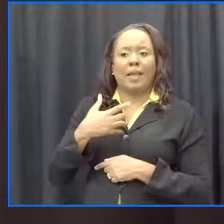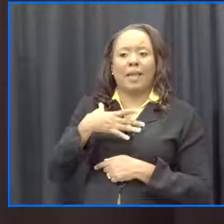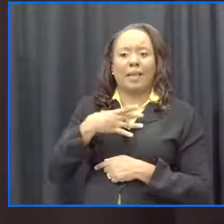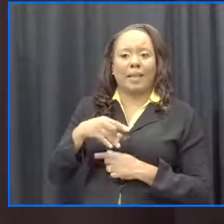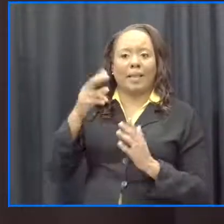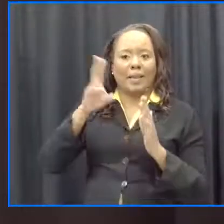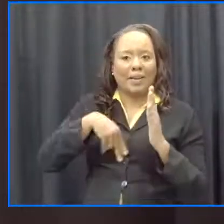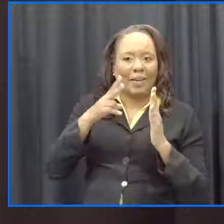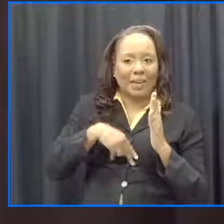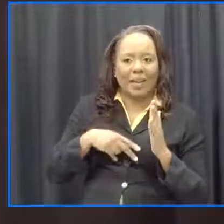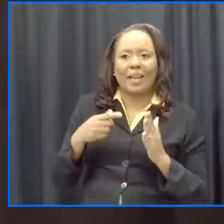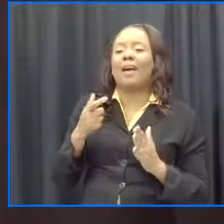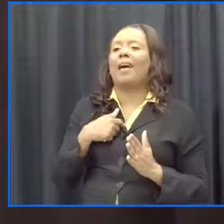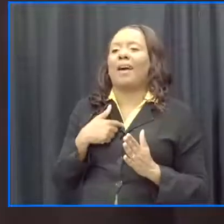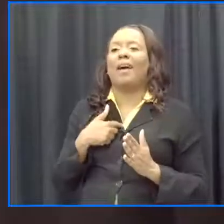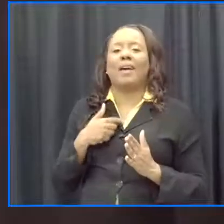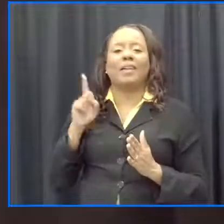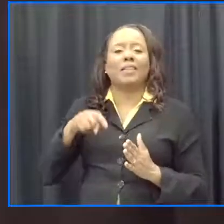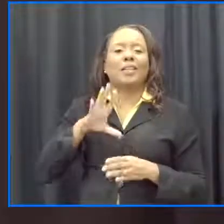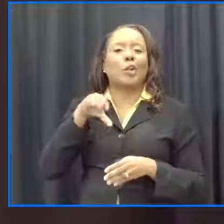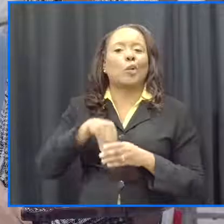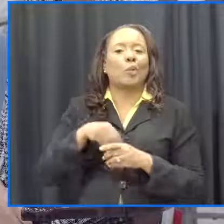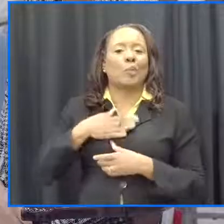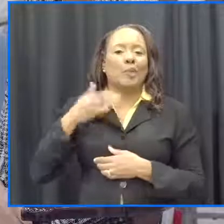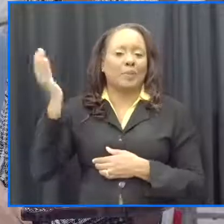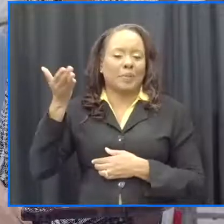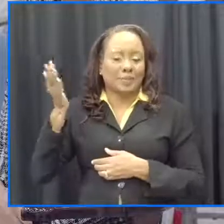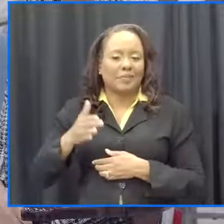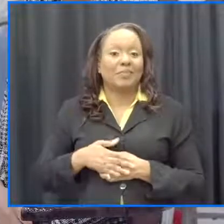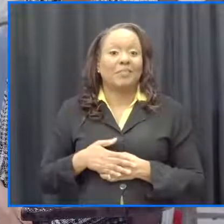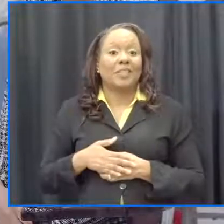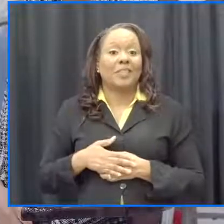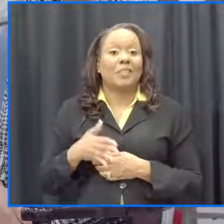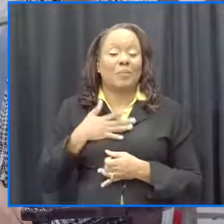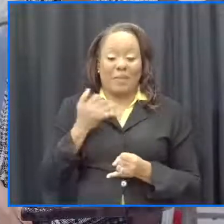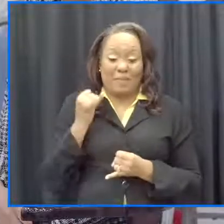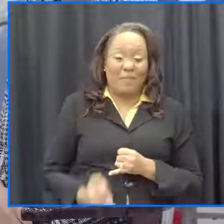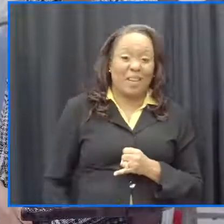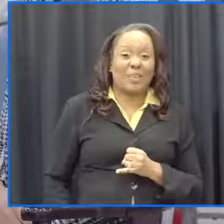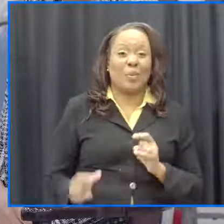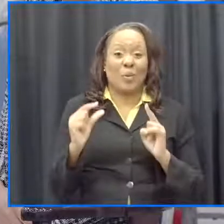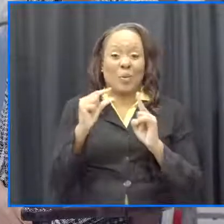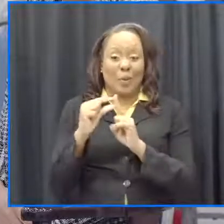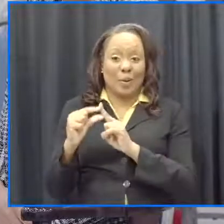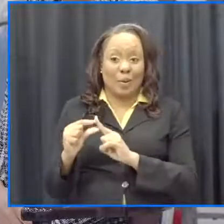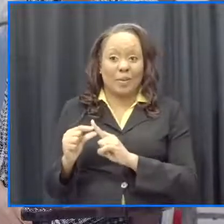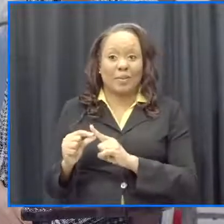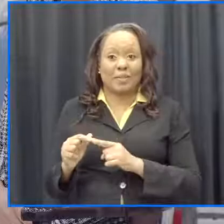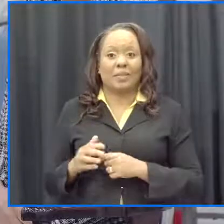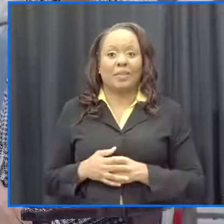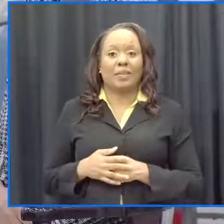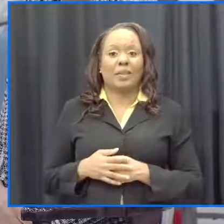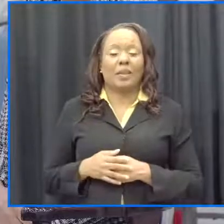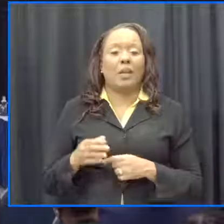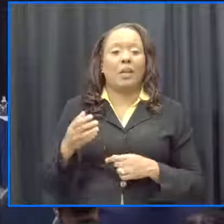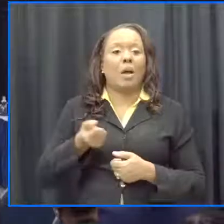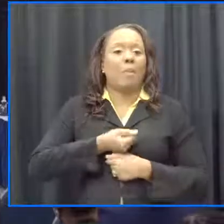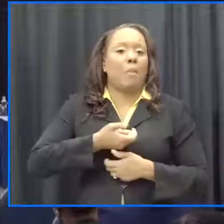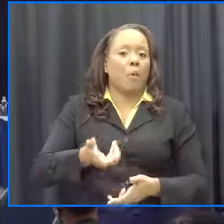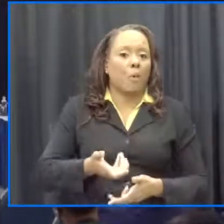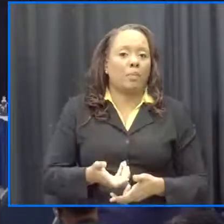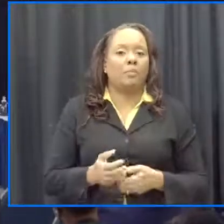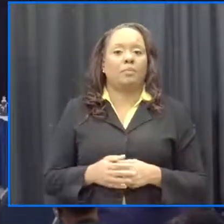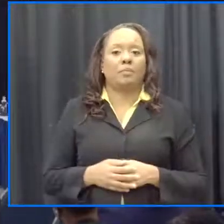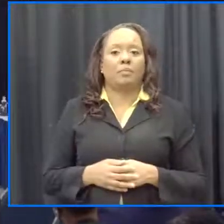every speech. It is true. And so I end with the words of Hilton Vaughan,